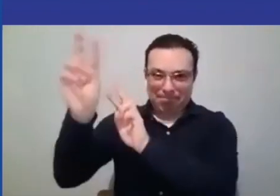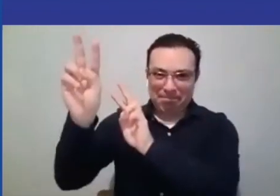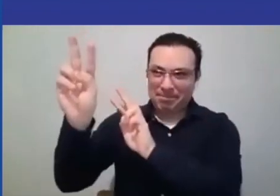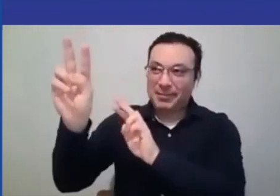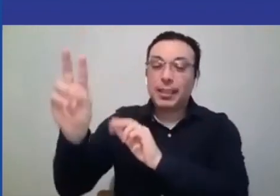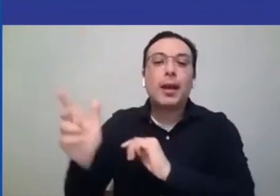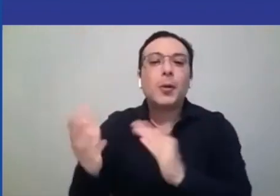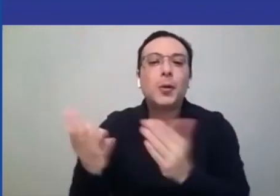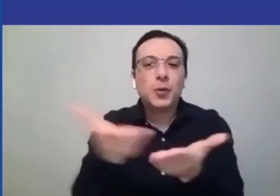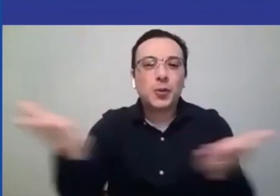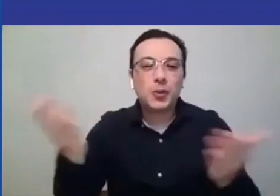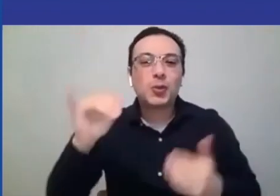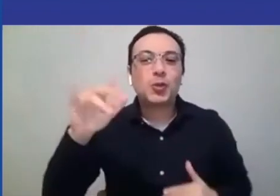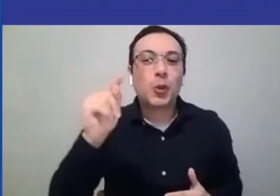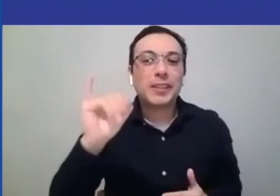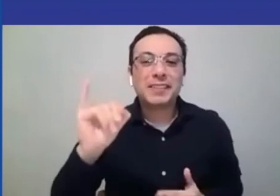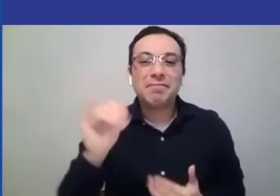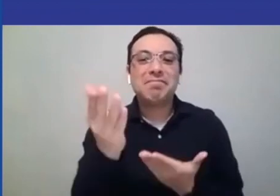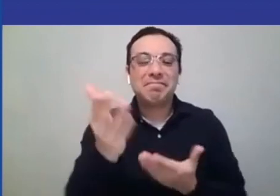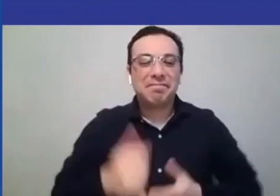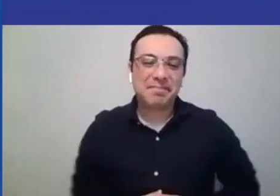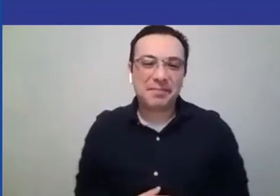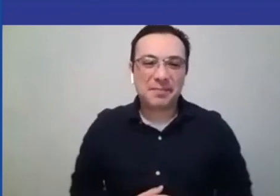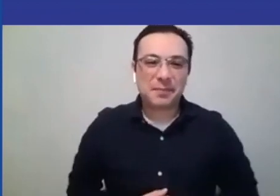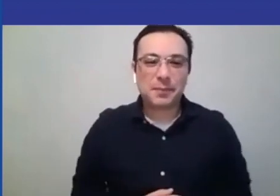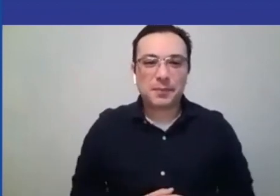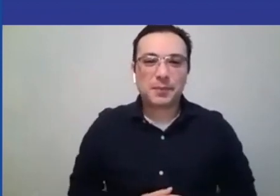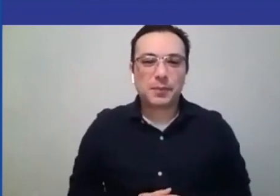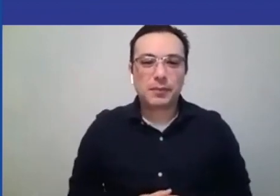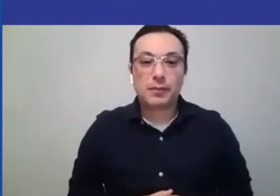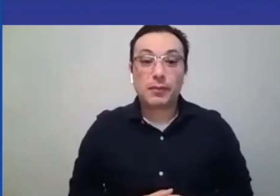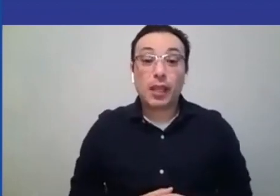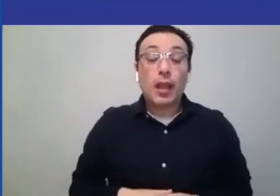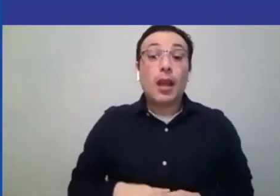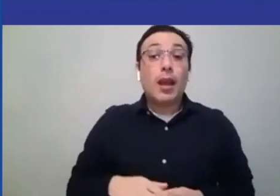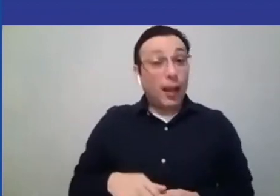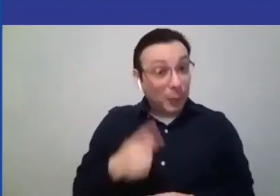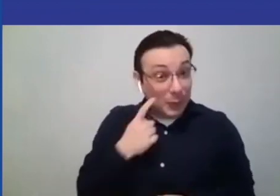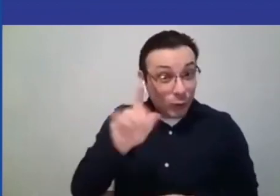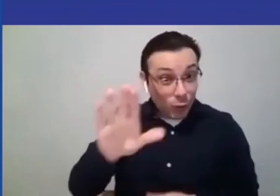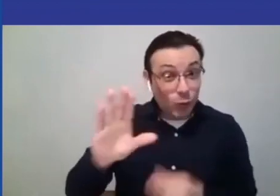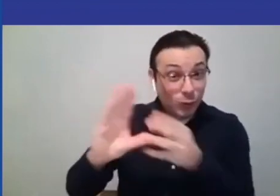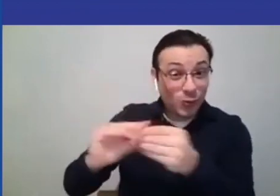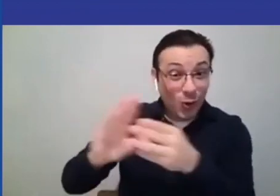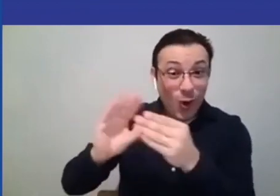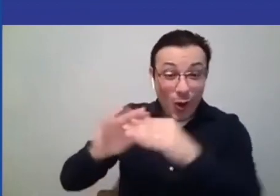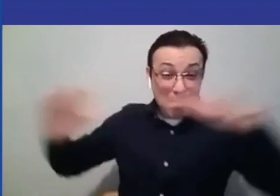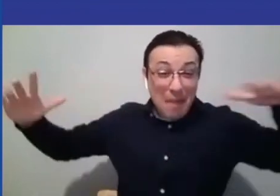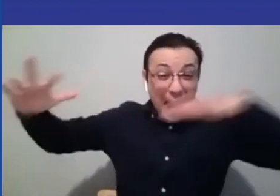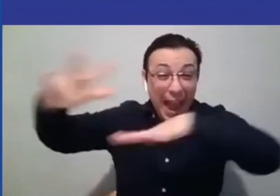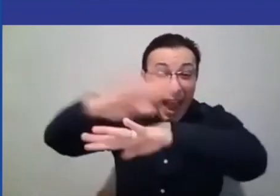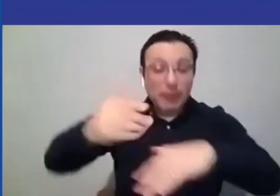just be outside having a good time. That's what I'm looking forward to. What are you looking forward to, Jyoti?